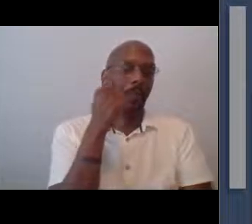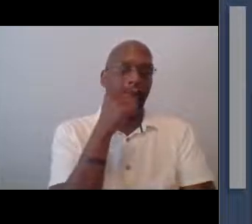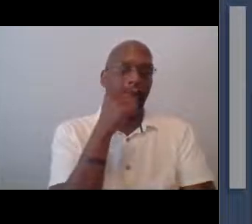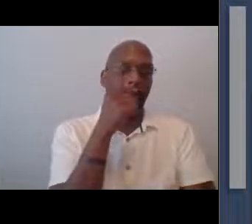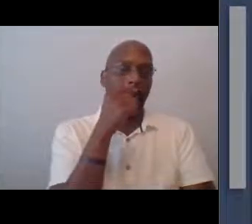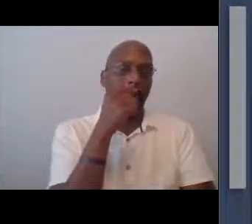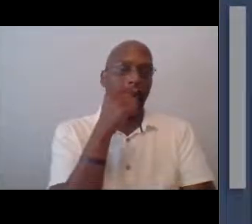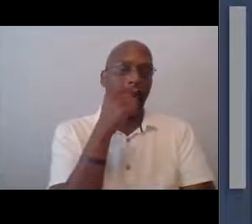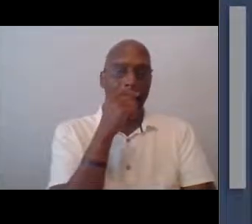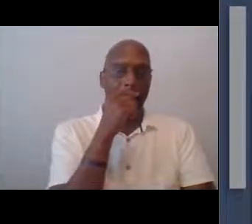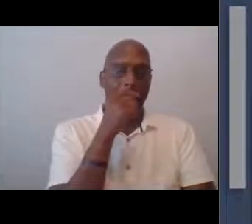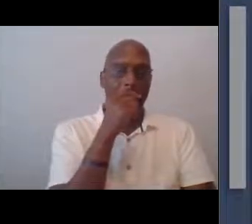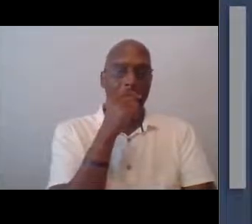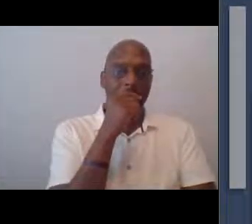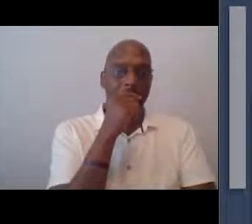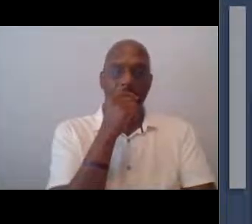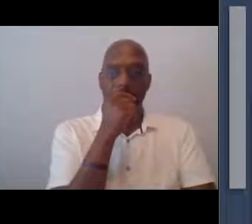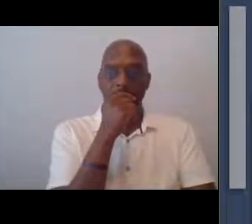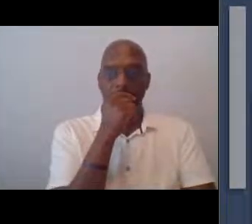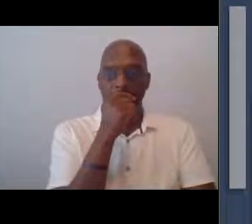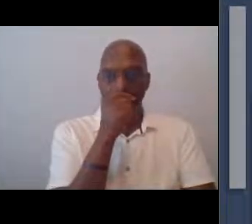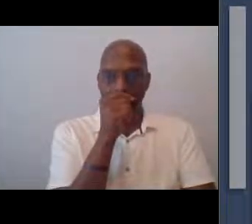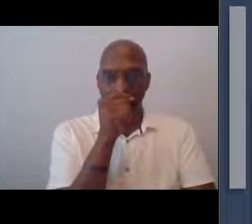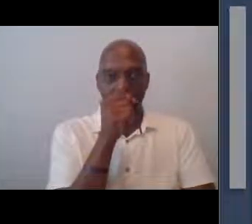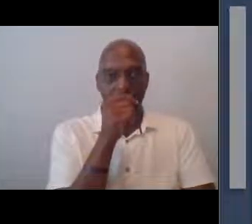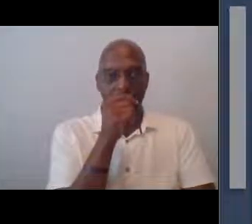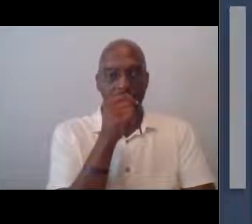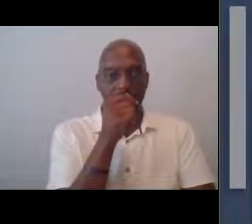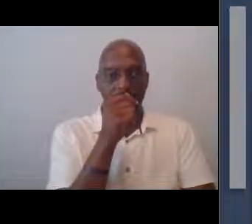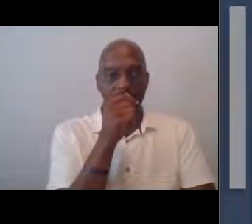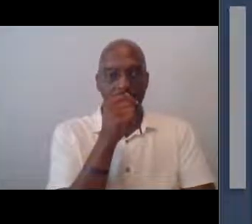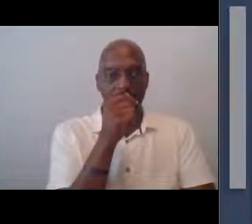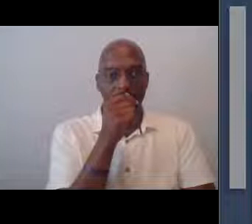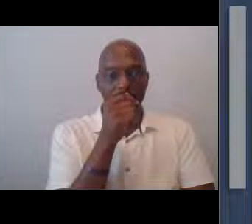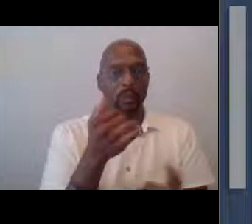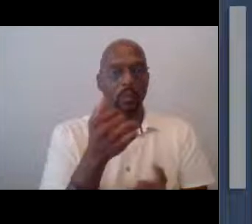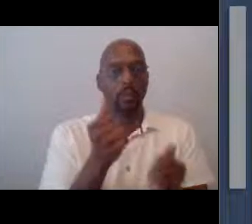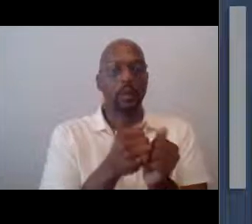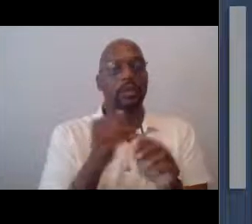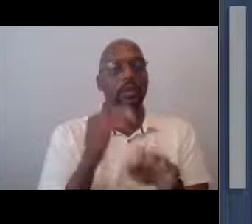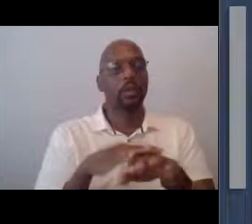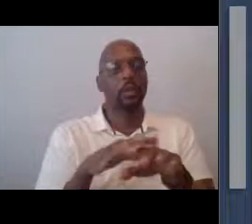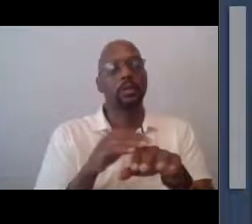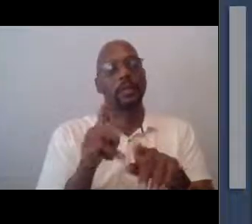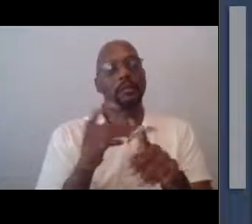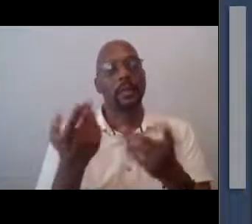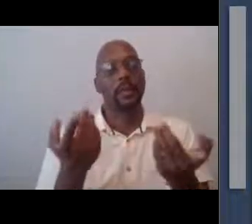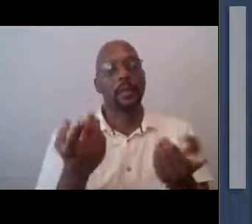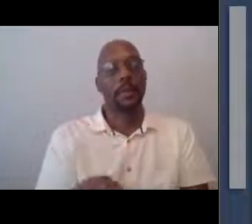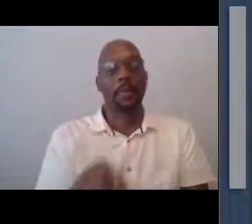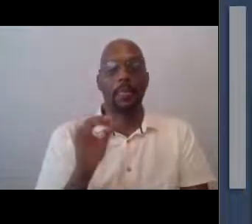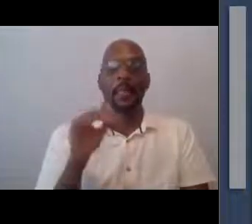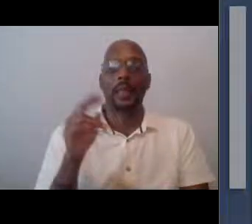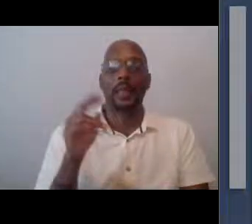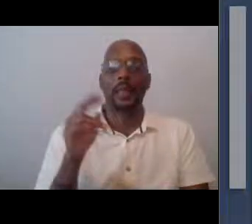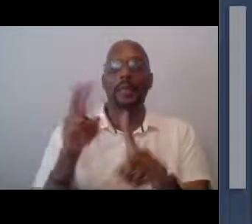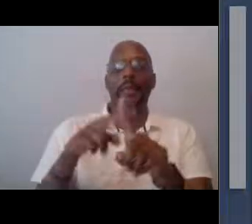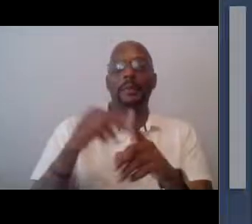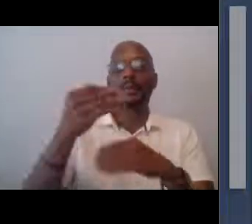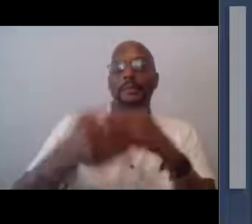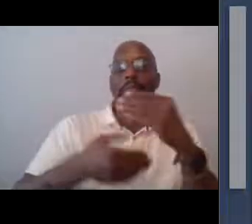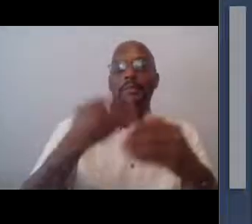bill, or in the implementation of the bill. But right now, when the notice of funding opportunity comes out, that's the application process. So the rest of the